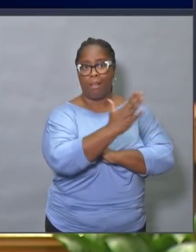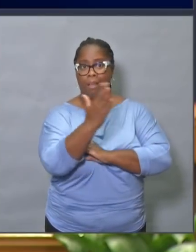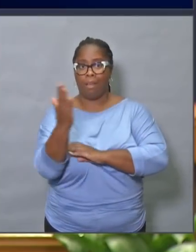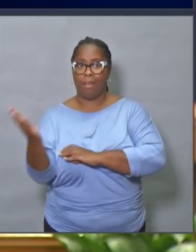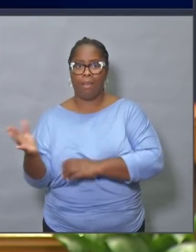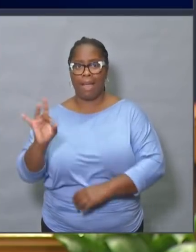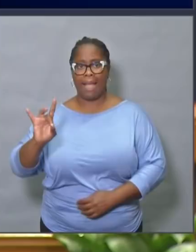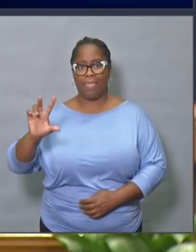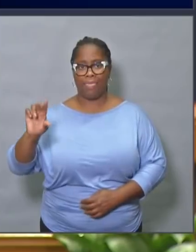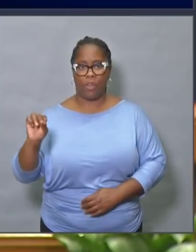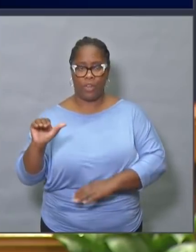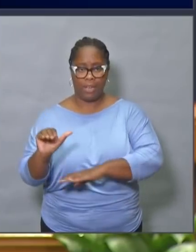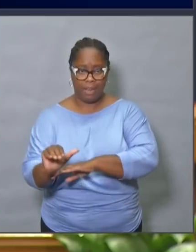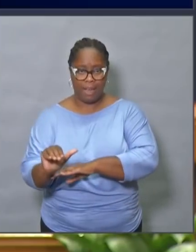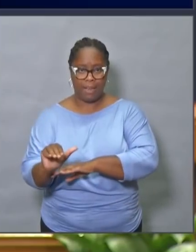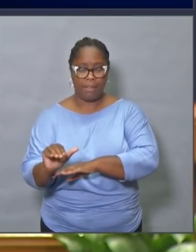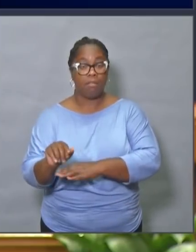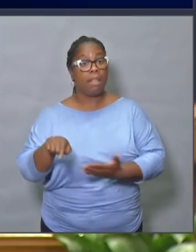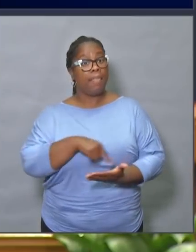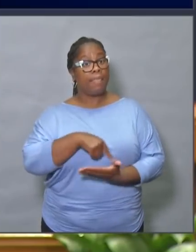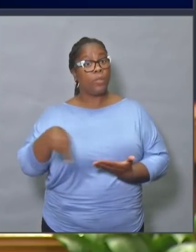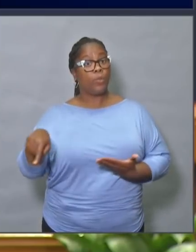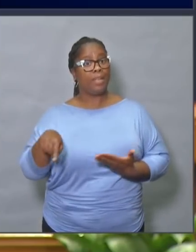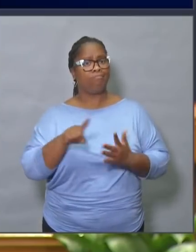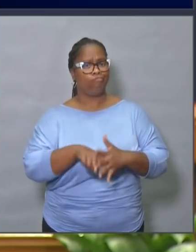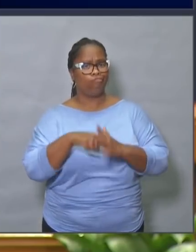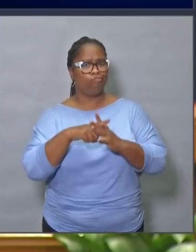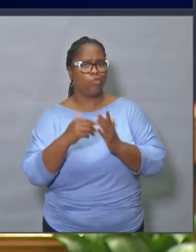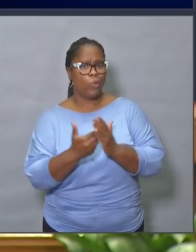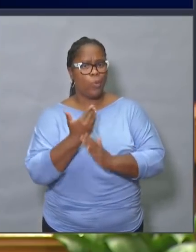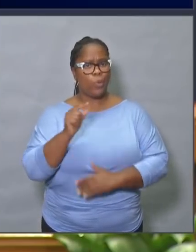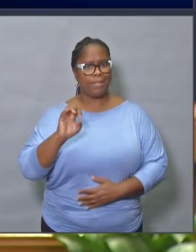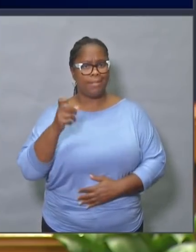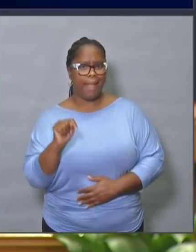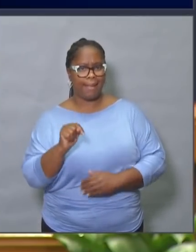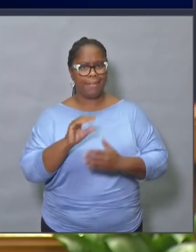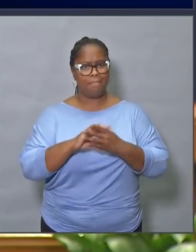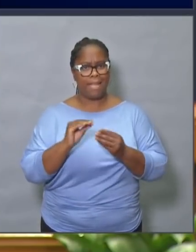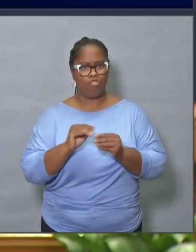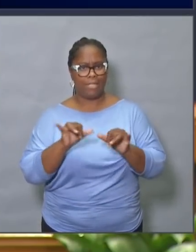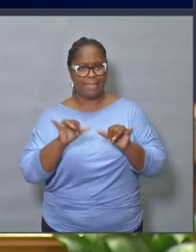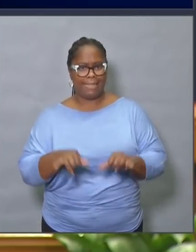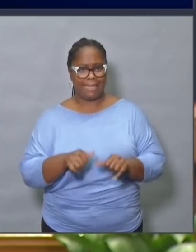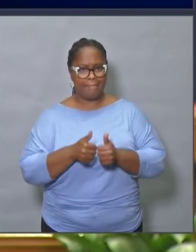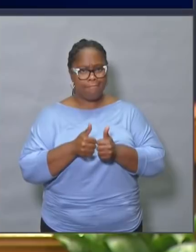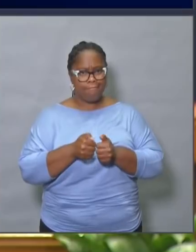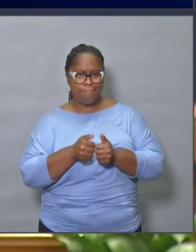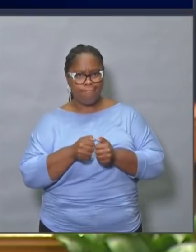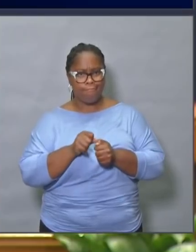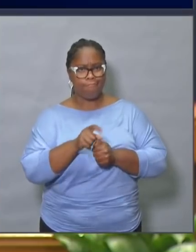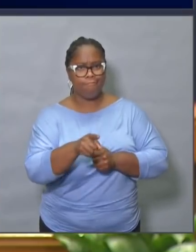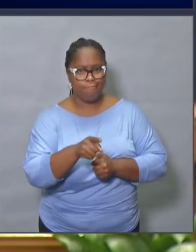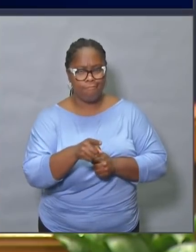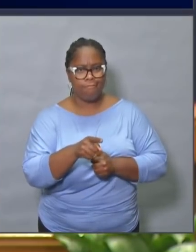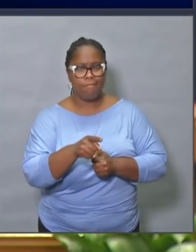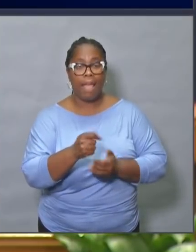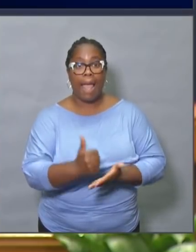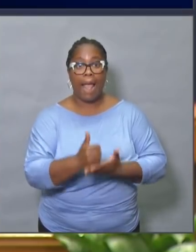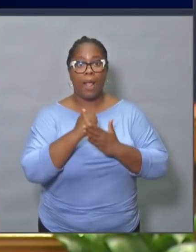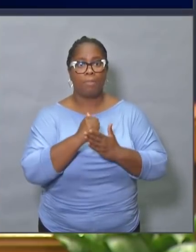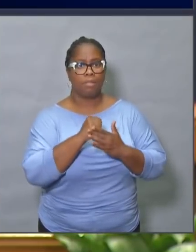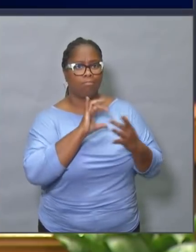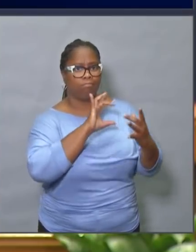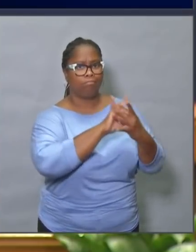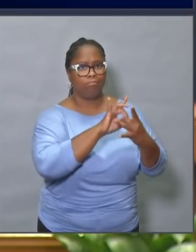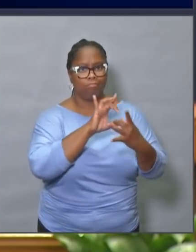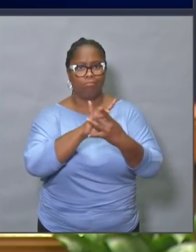night. This week, we're also launching a new text messaging system, which helps us stay connected to contacts during